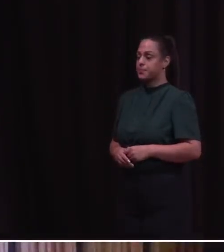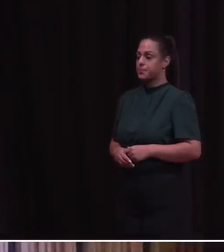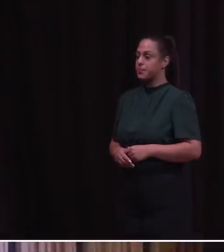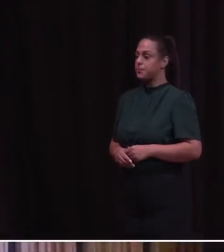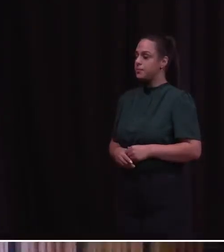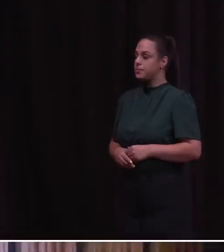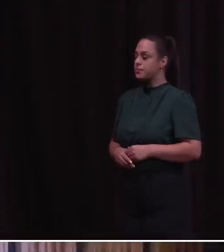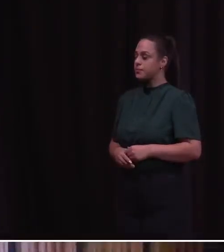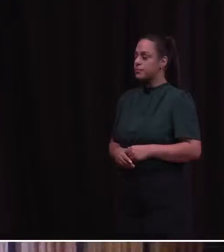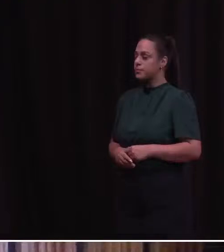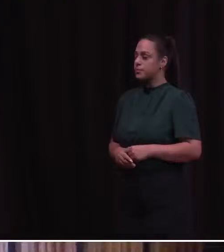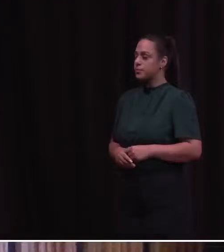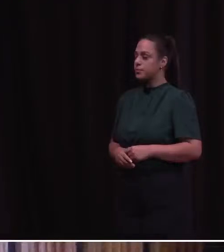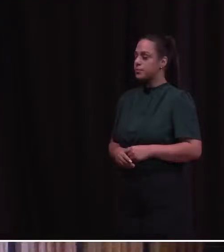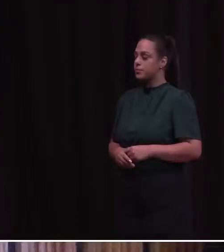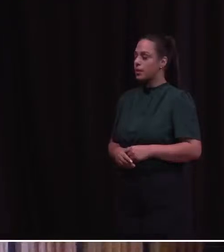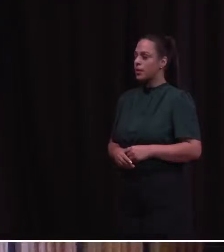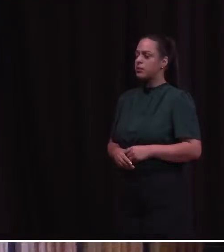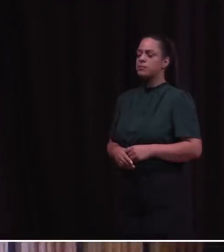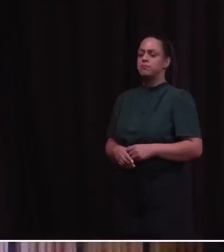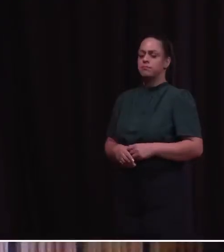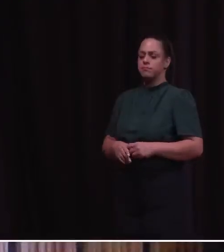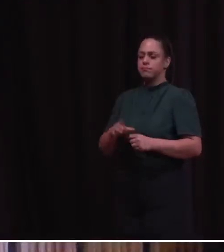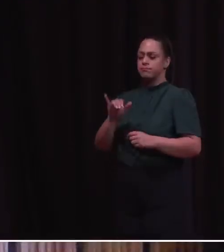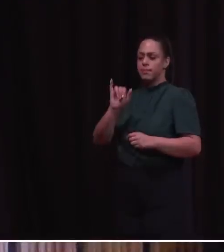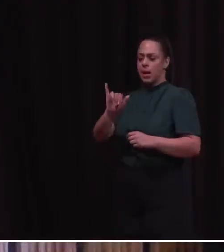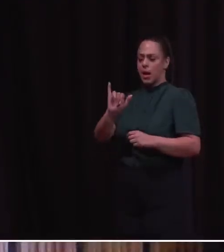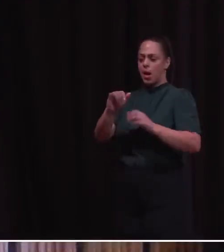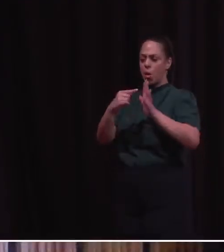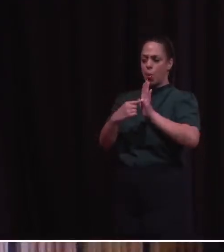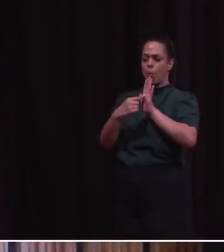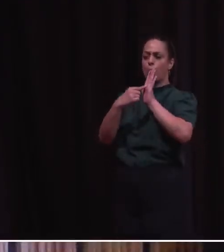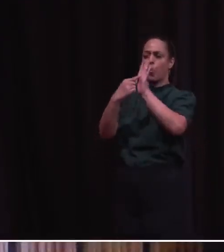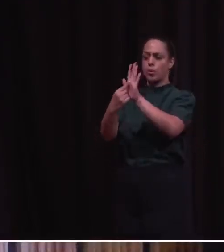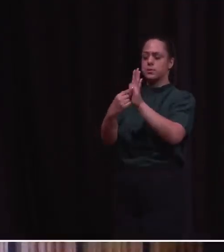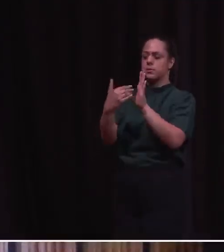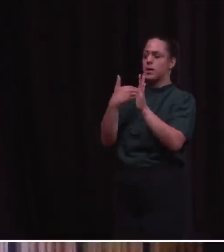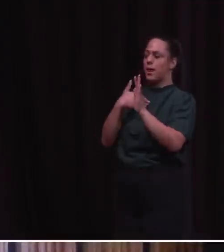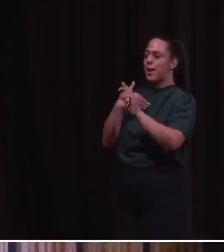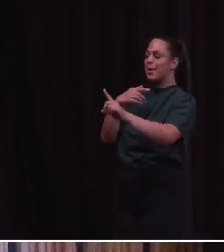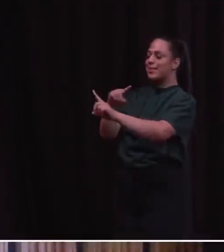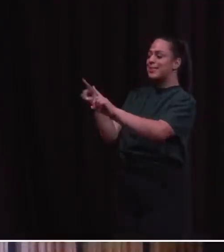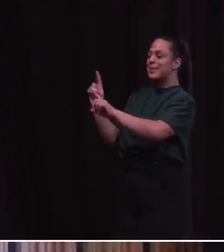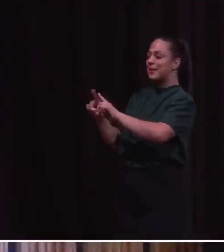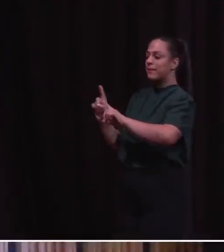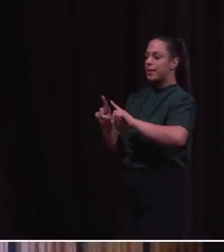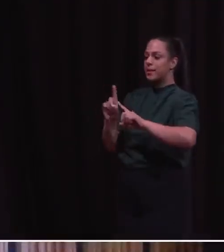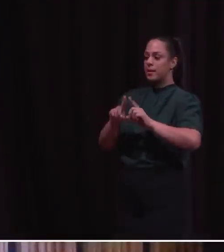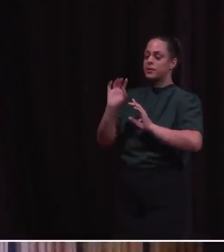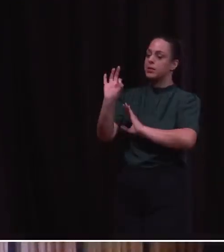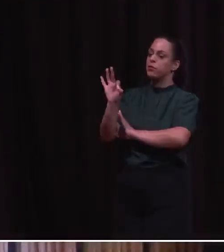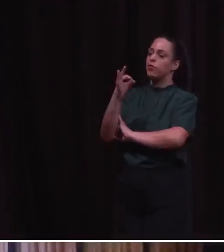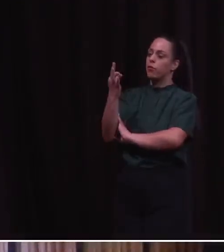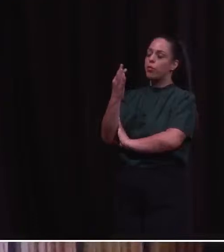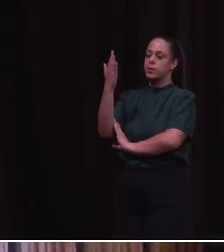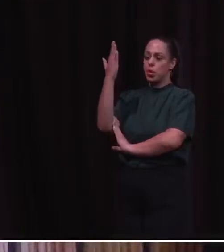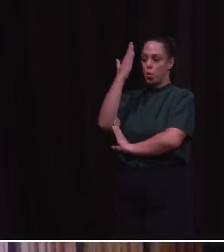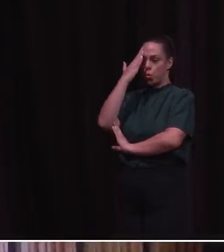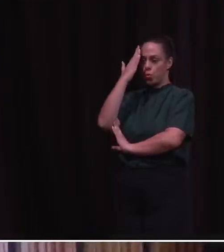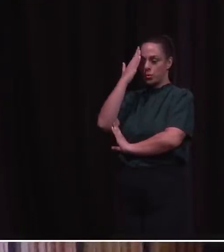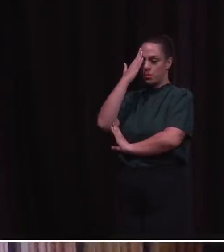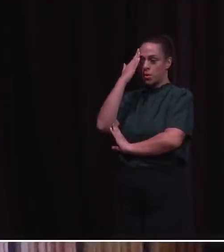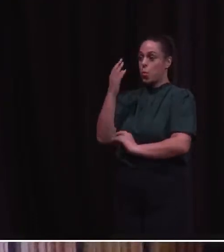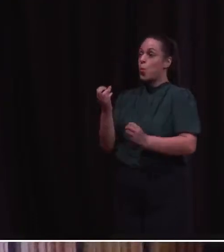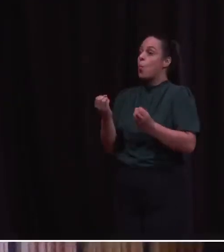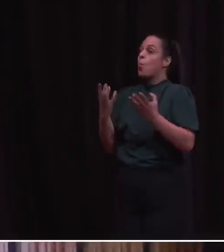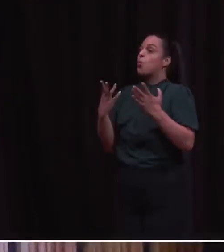show that there are different forms of knowledge, and we must go outside of the university to make sure